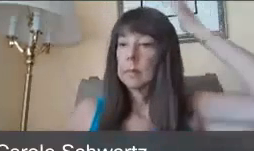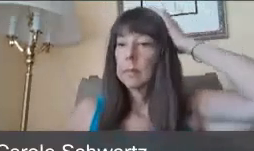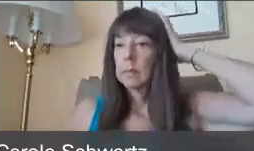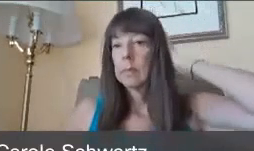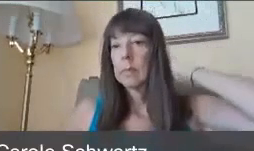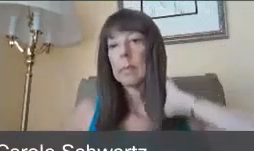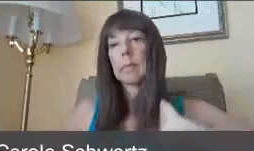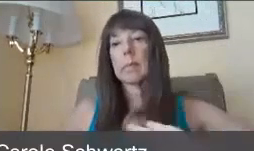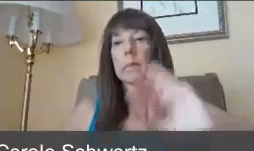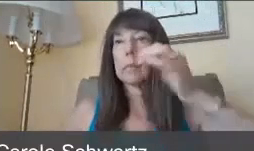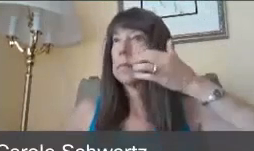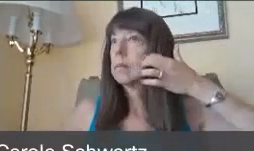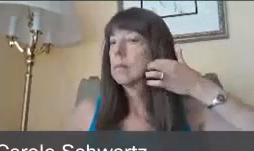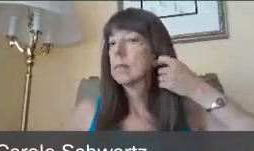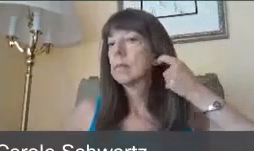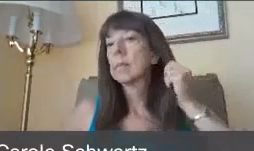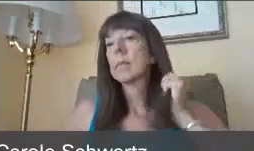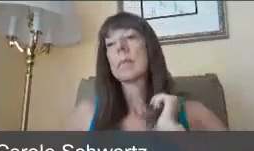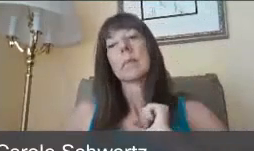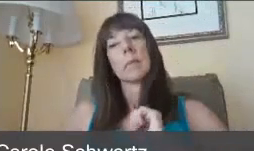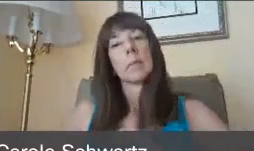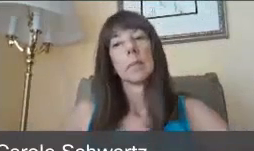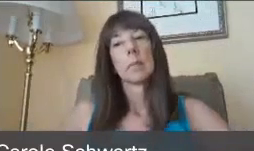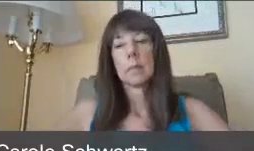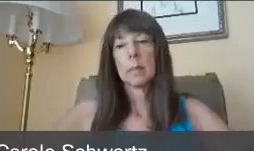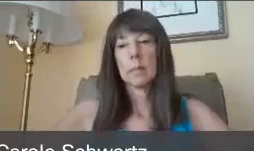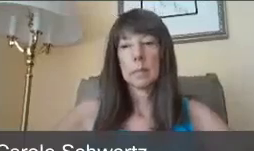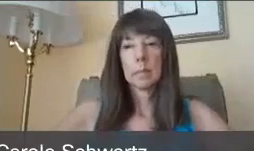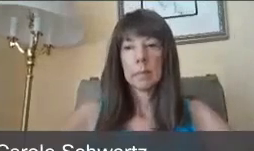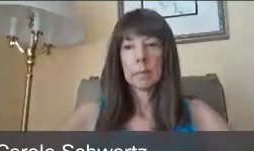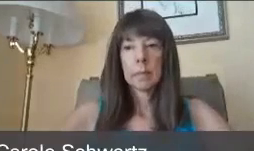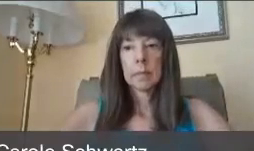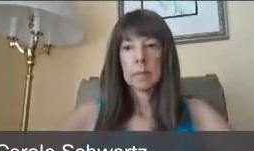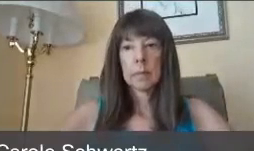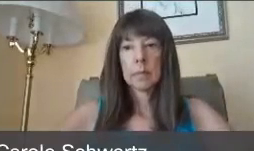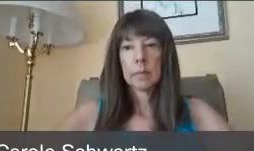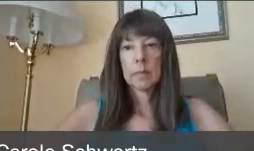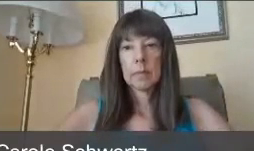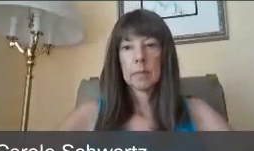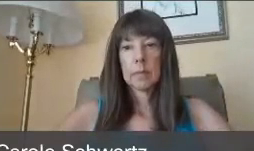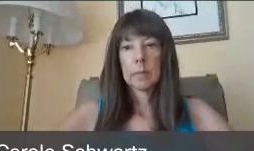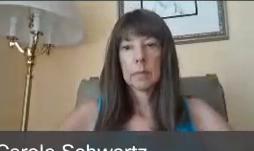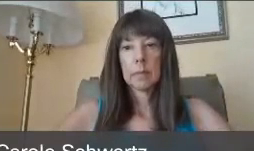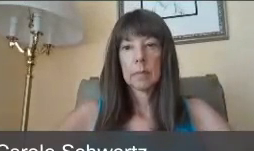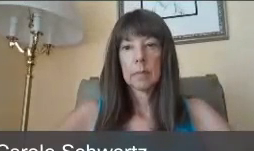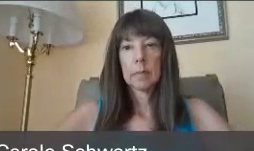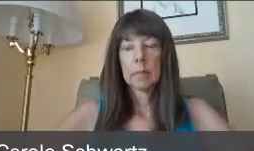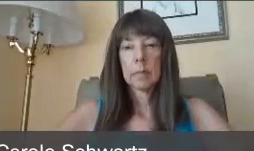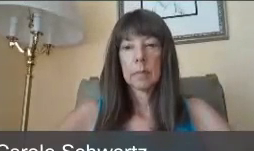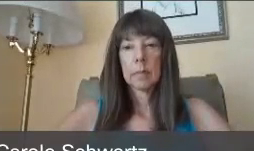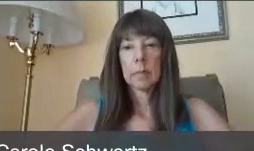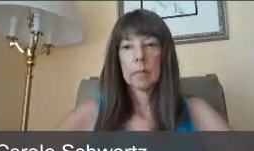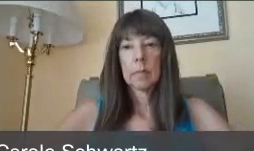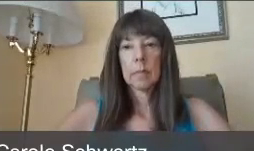if you notice, a trend of one direction more than another. Okay, so two responses to your question. The first